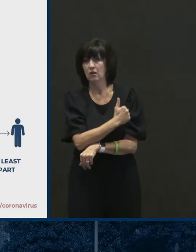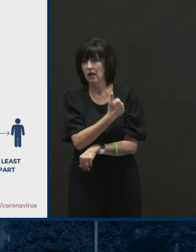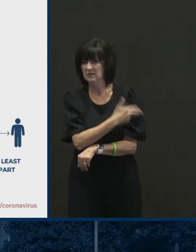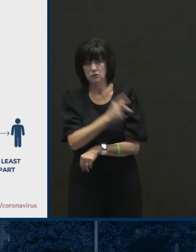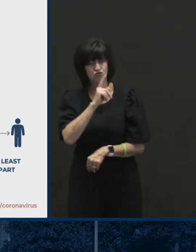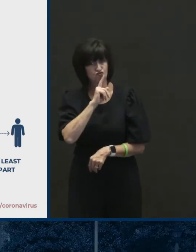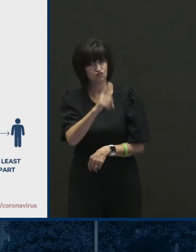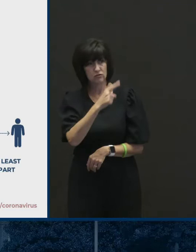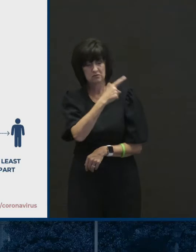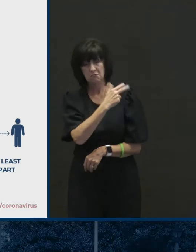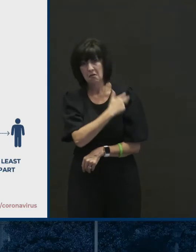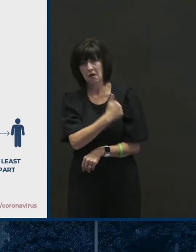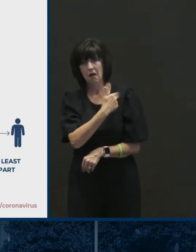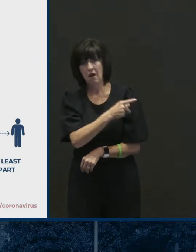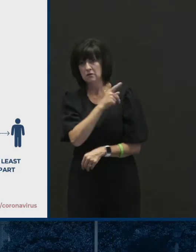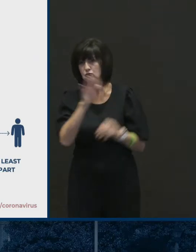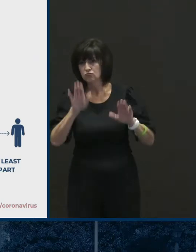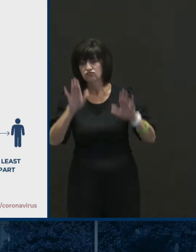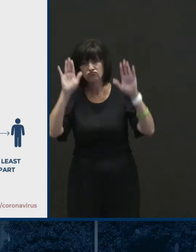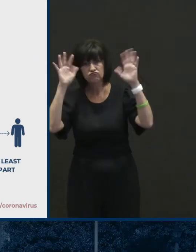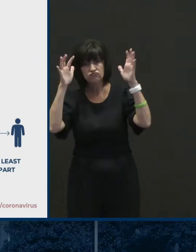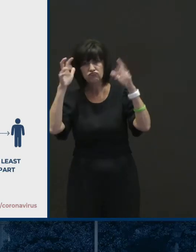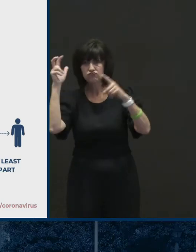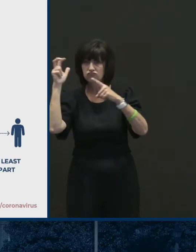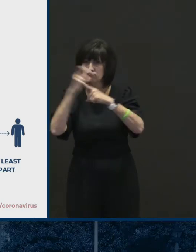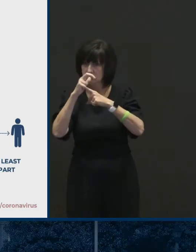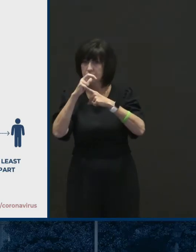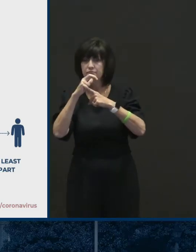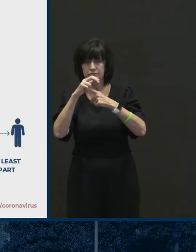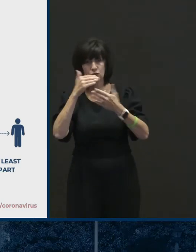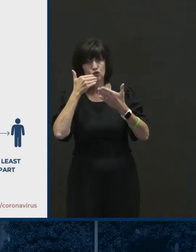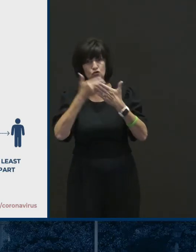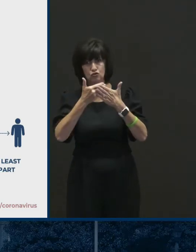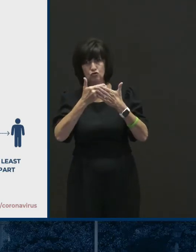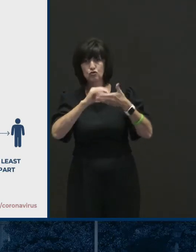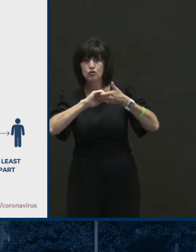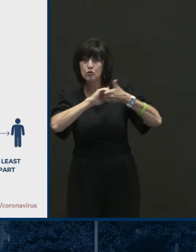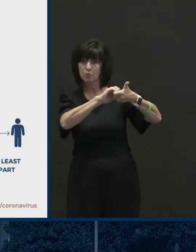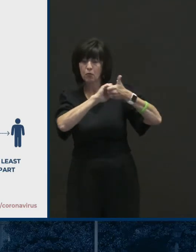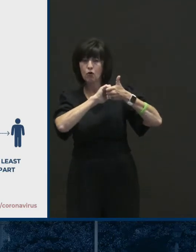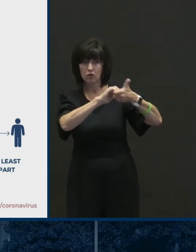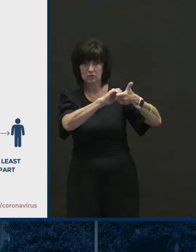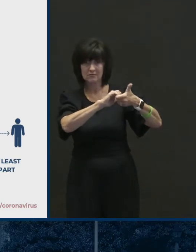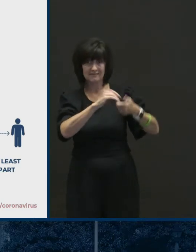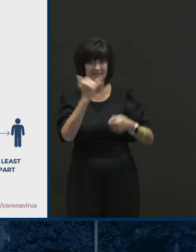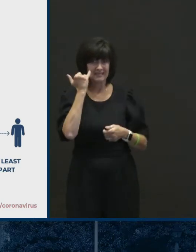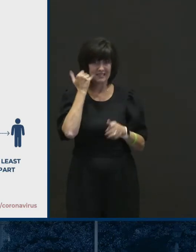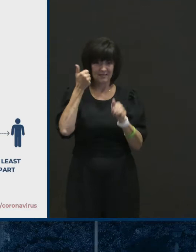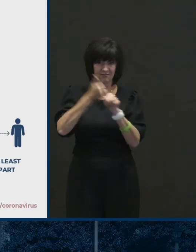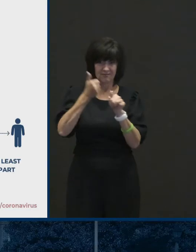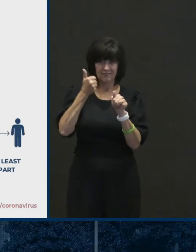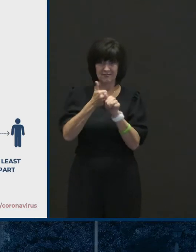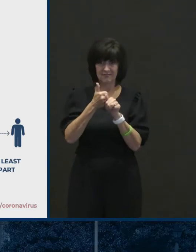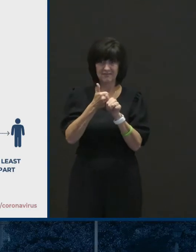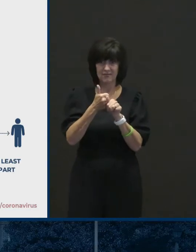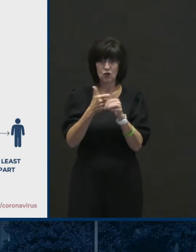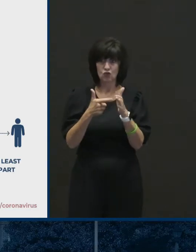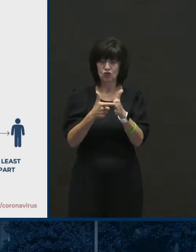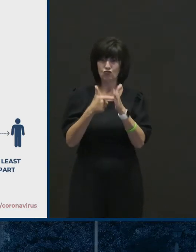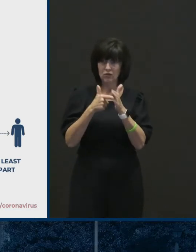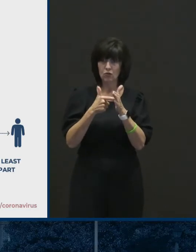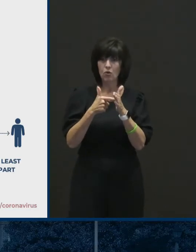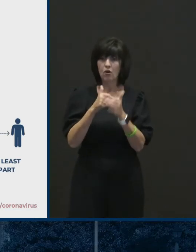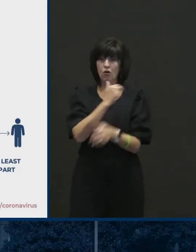partners through all of this. I mentioned early on that if you have a condition that requires hospital care, make